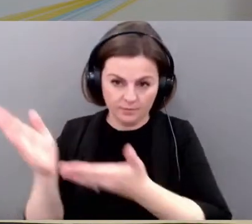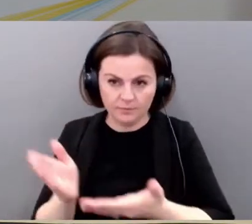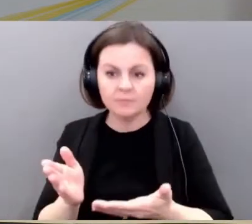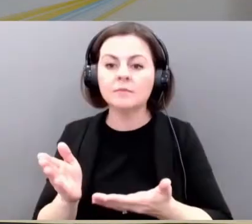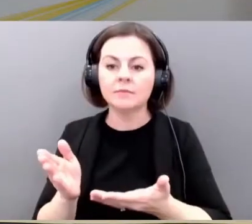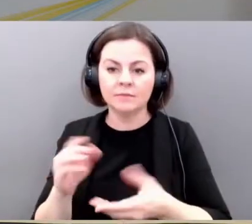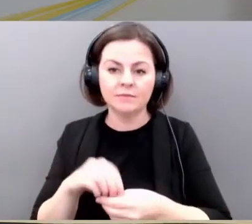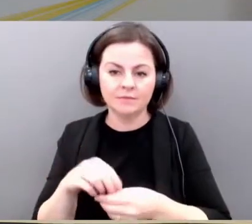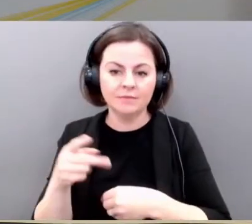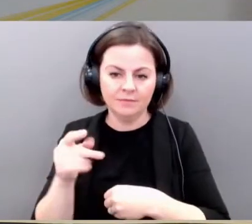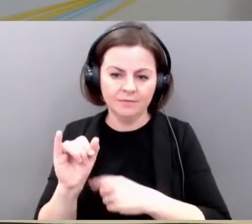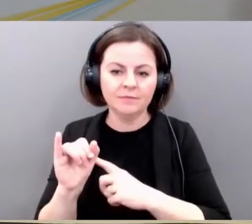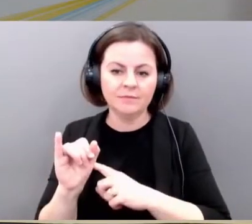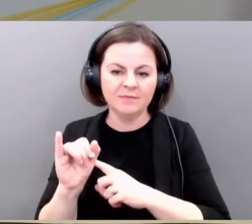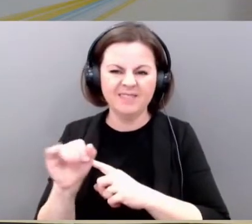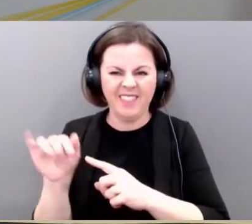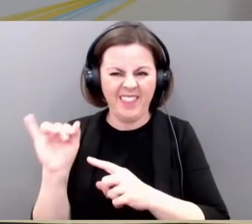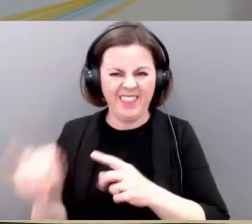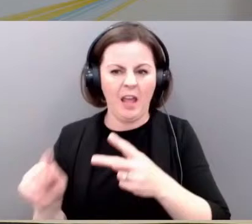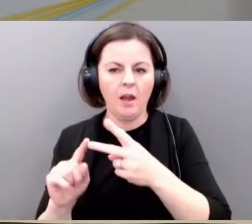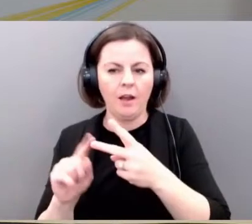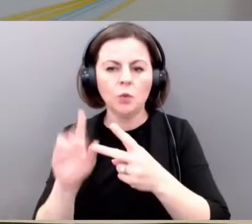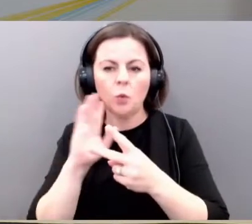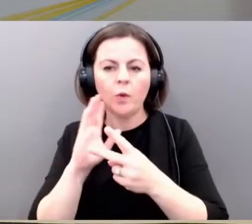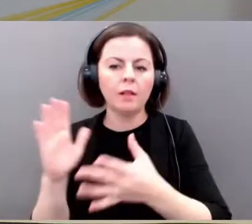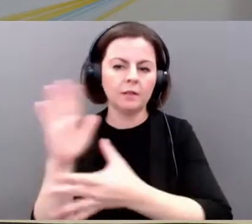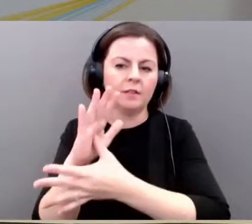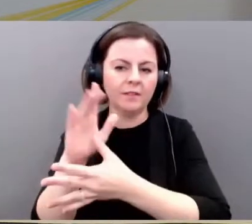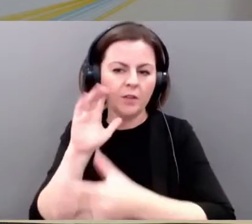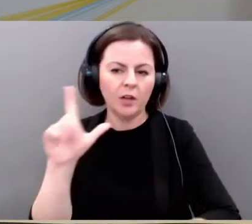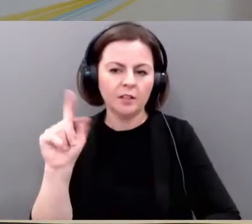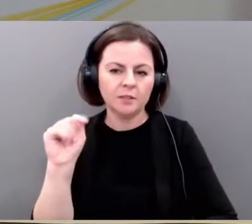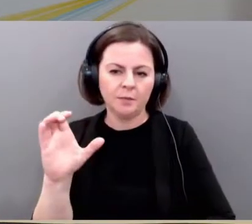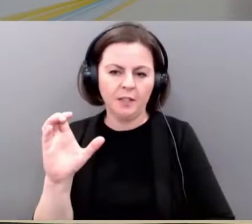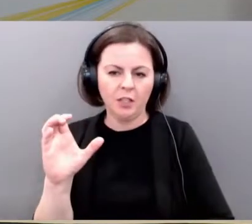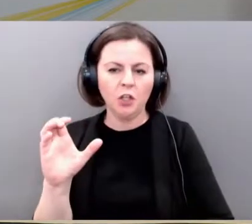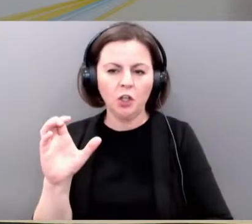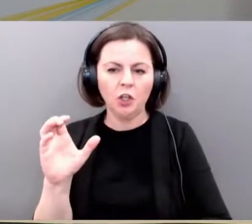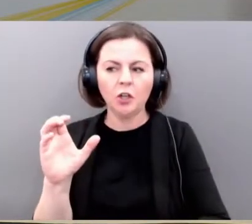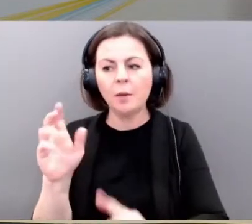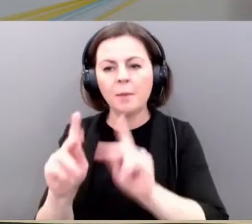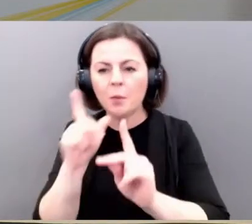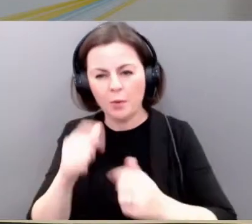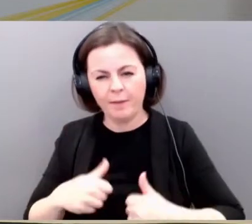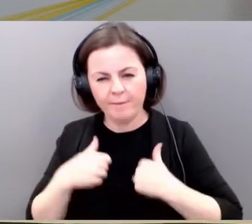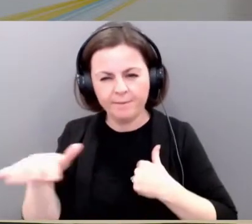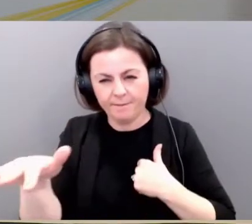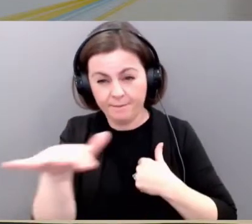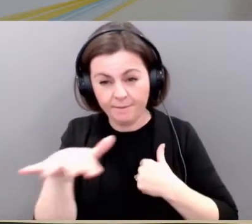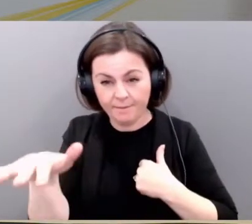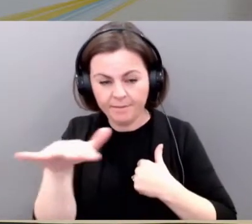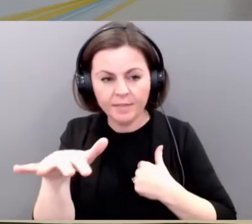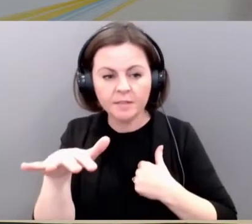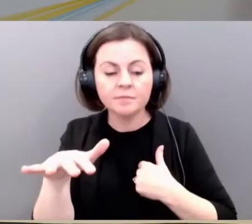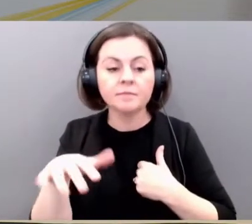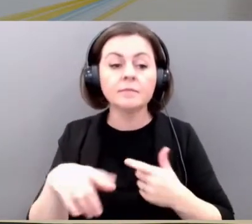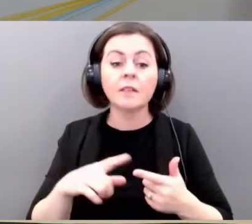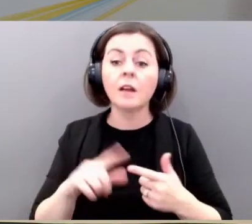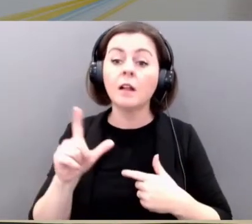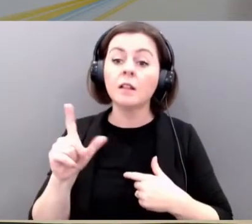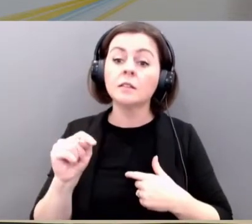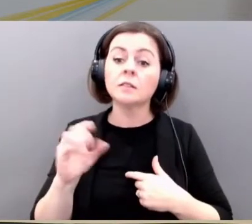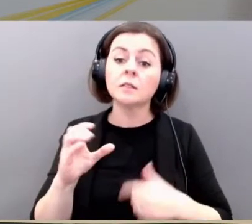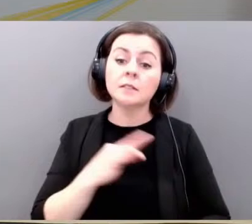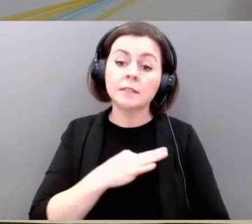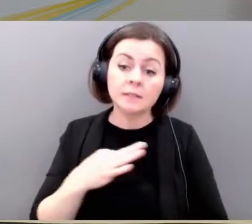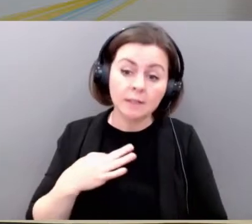province, that is the vaccine that will go to long-term care residents. In terms of long-term care staff